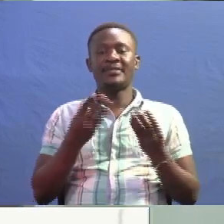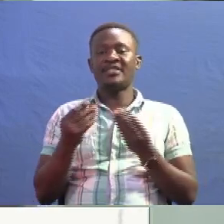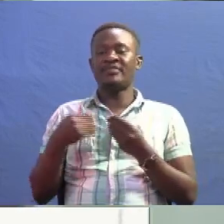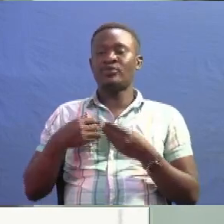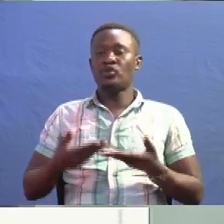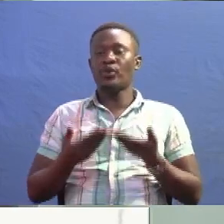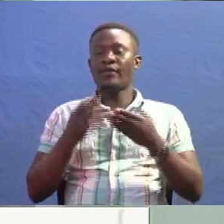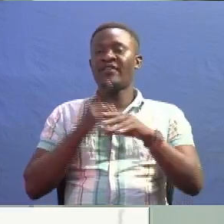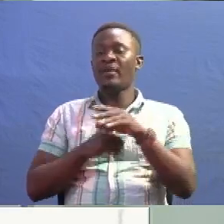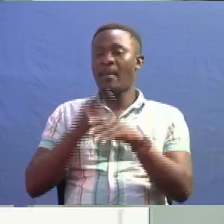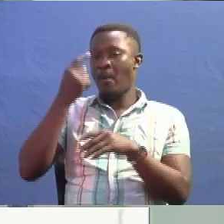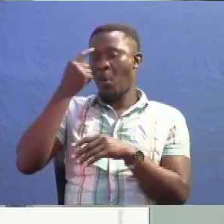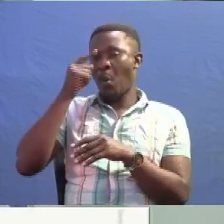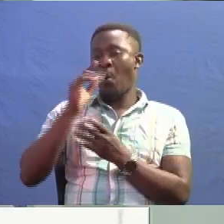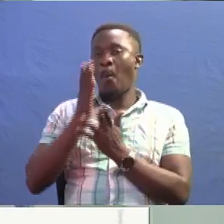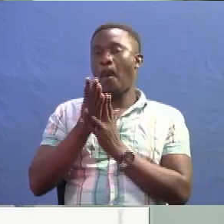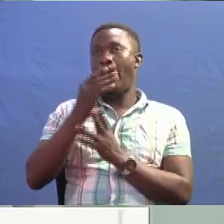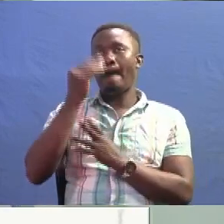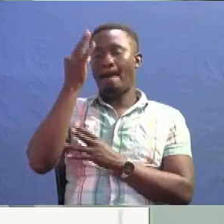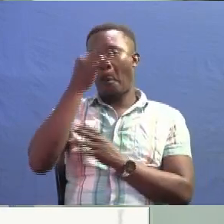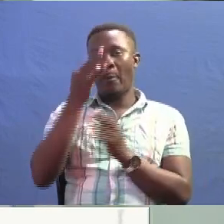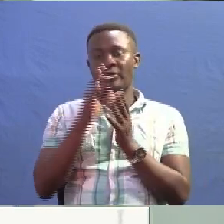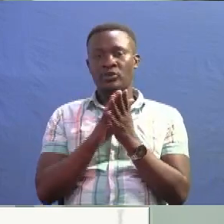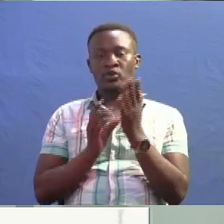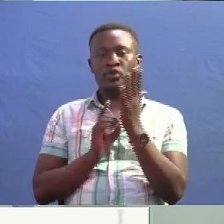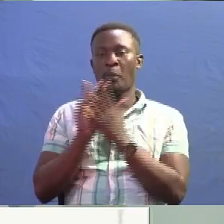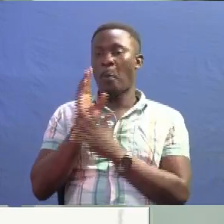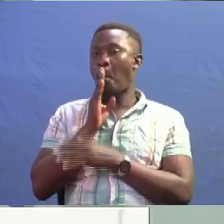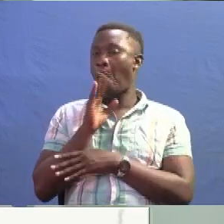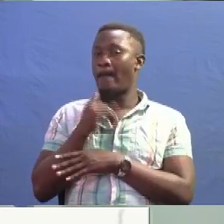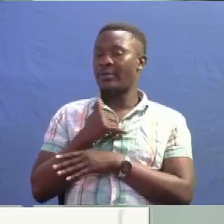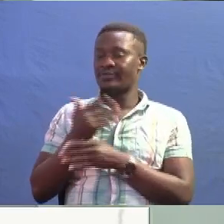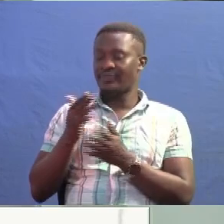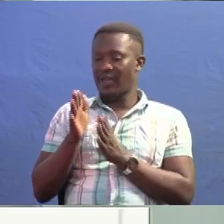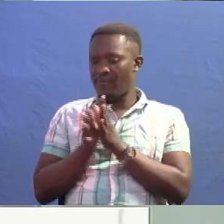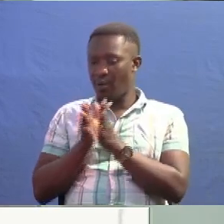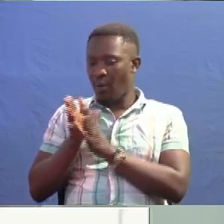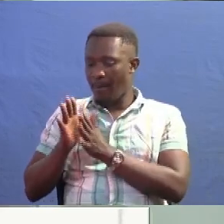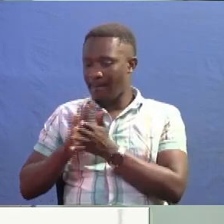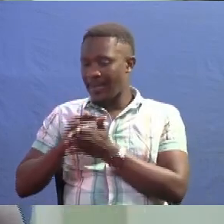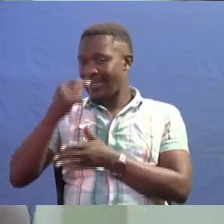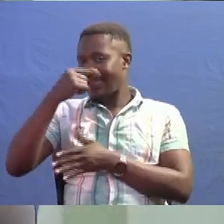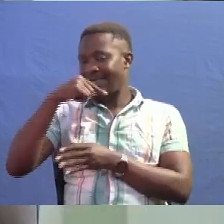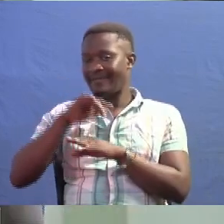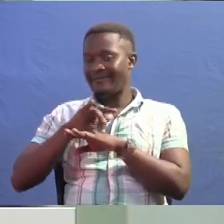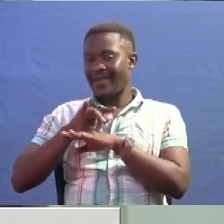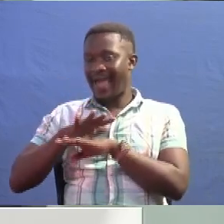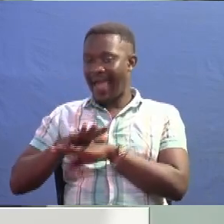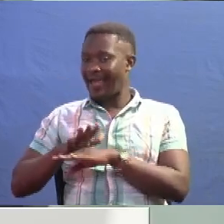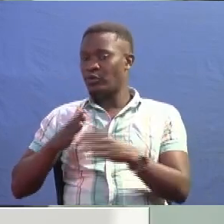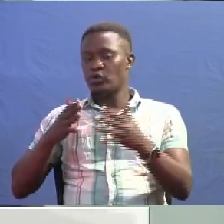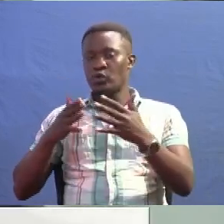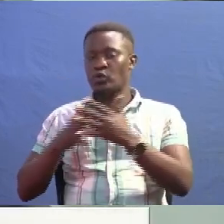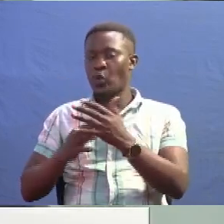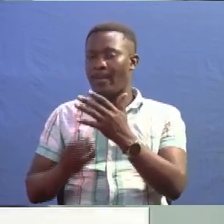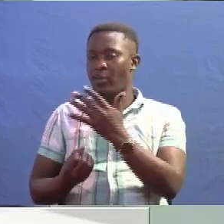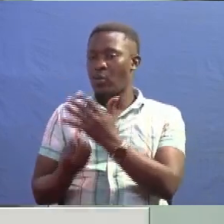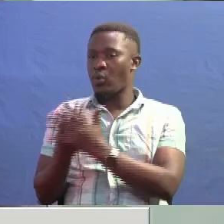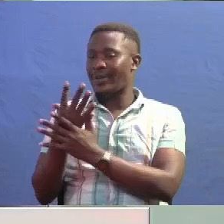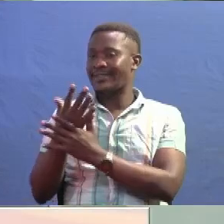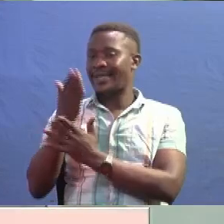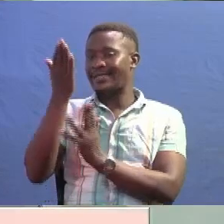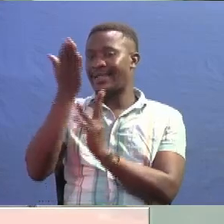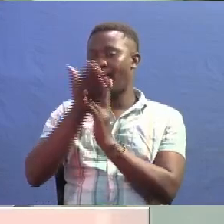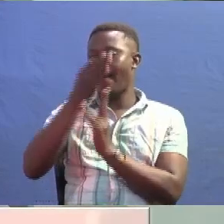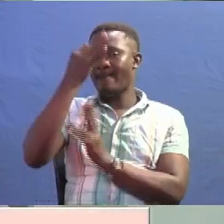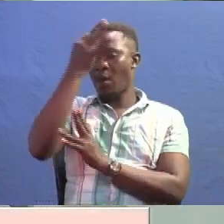time for the midface to grow, because if you repair the cleft early, you restrict growth of the midface. That means